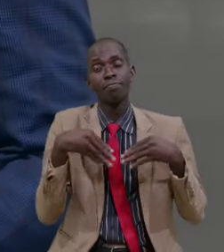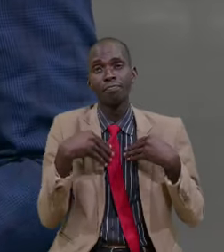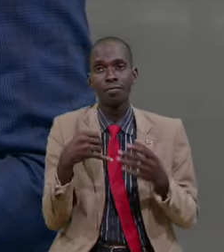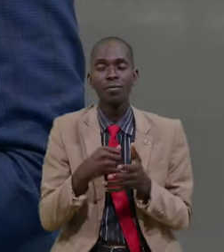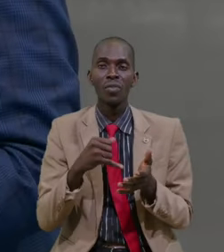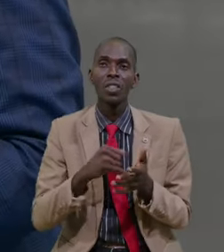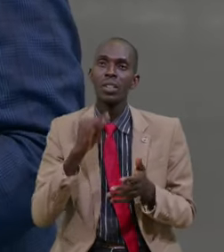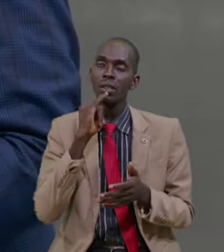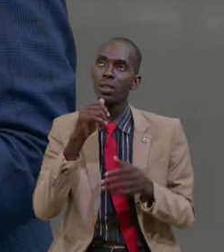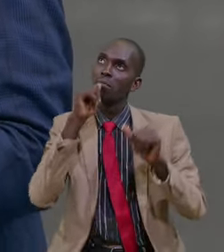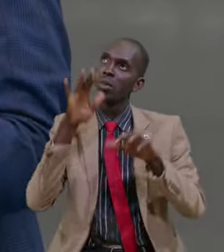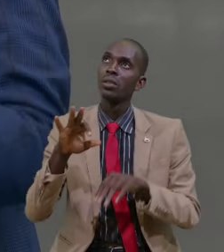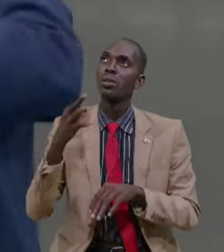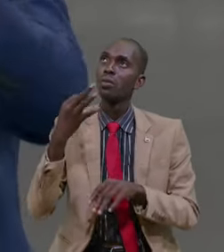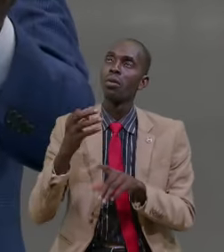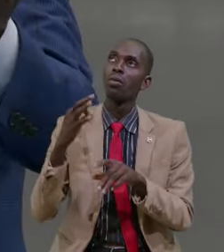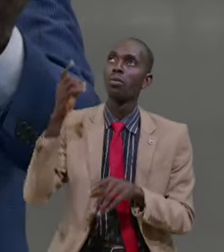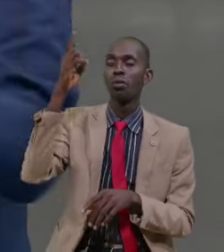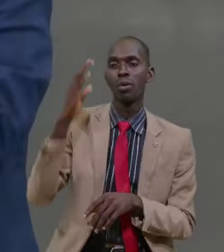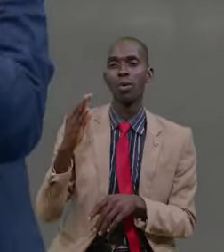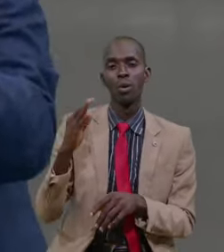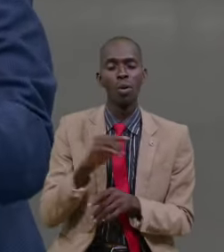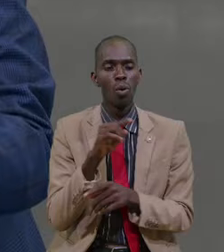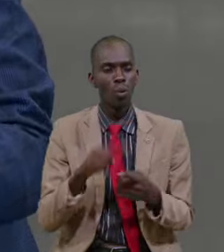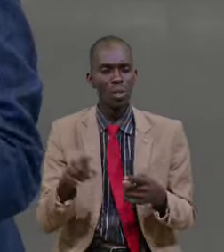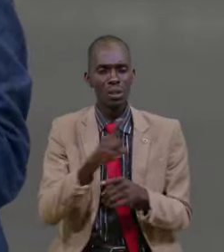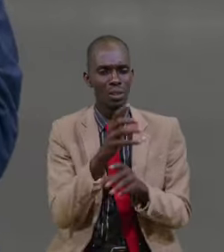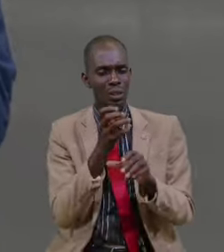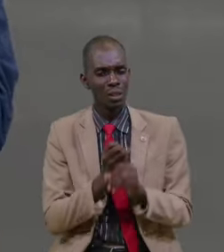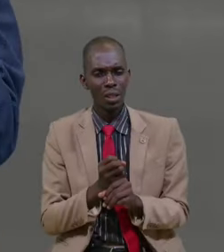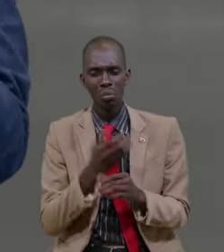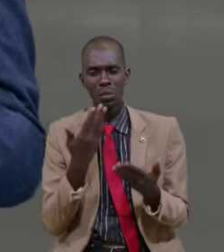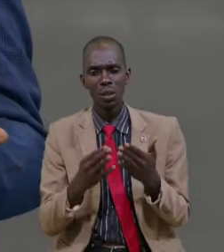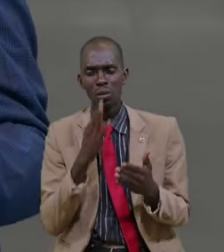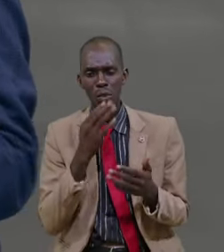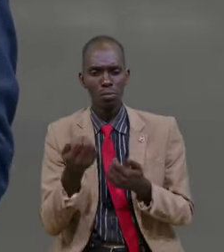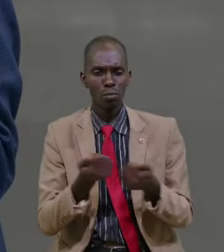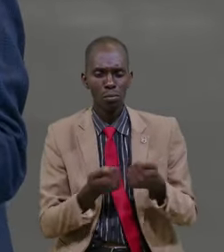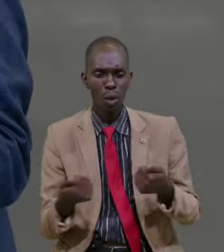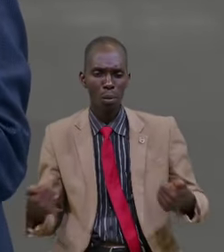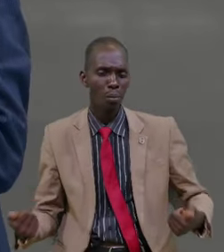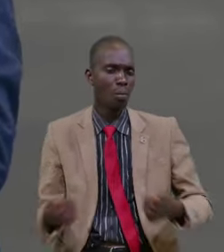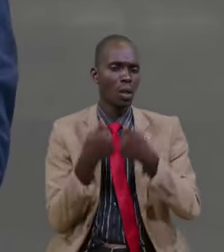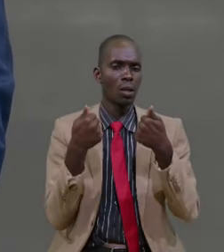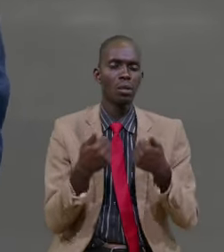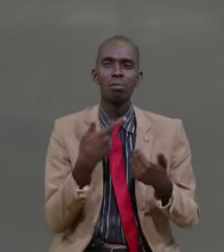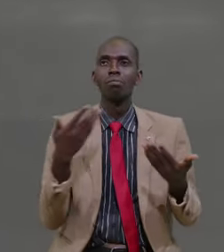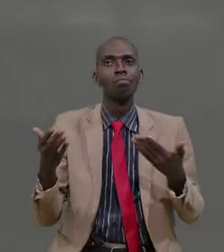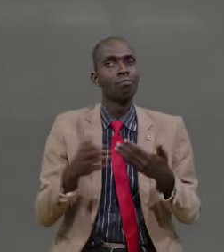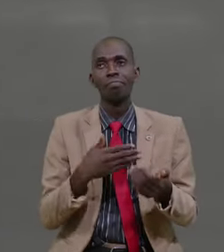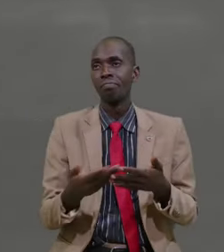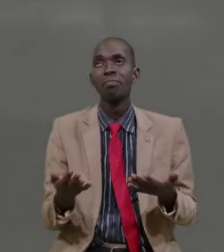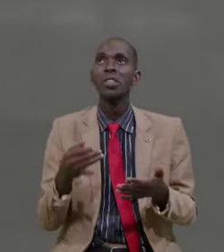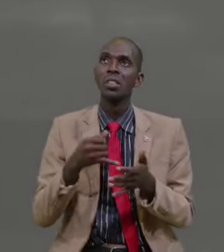And when they get whatever accident, they say it's the blessing of God